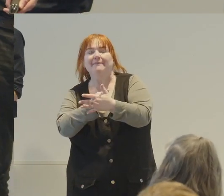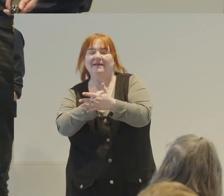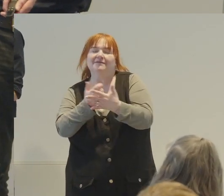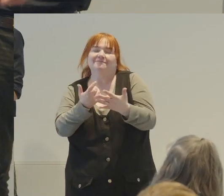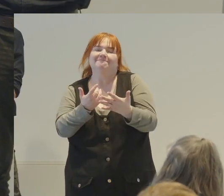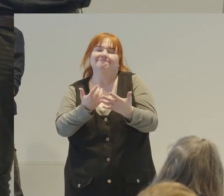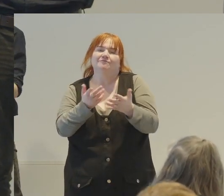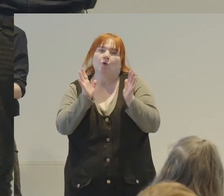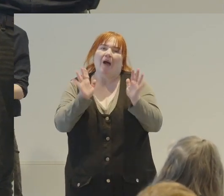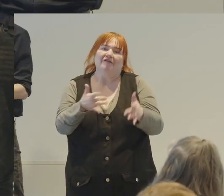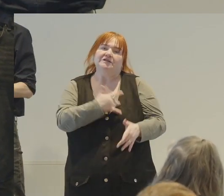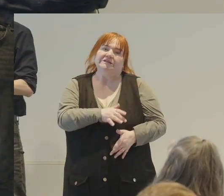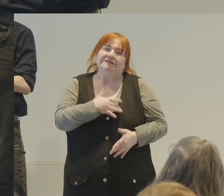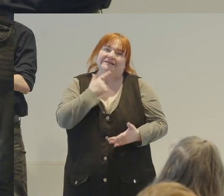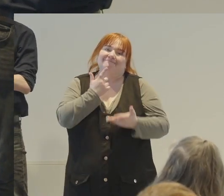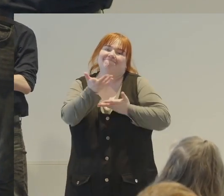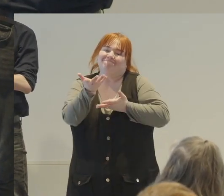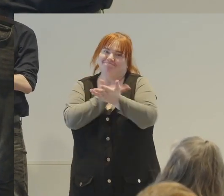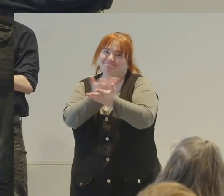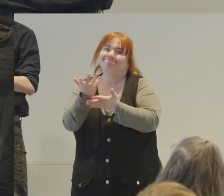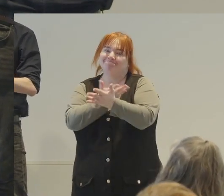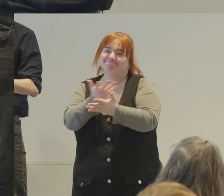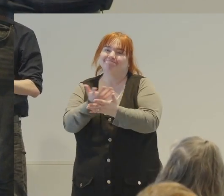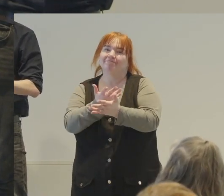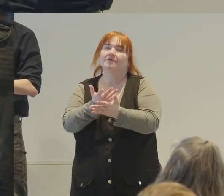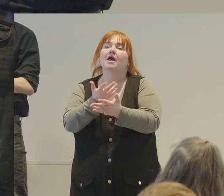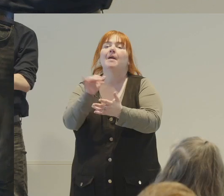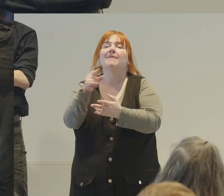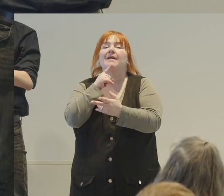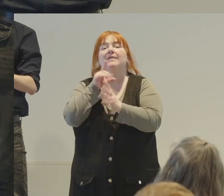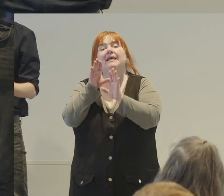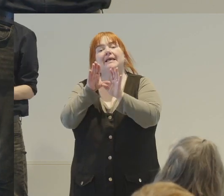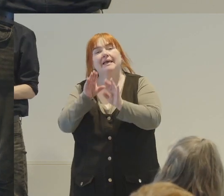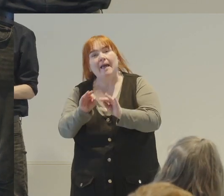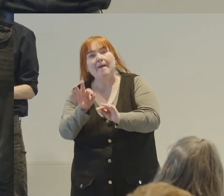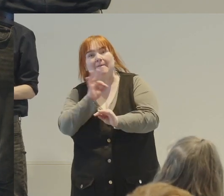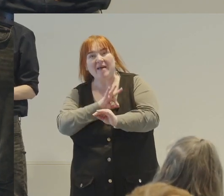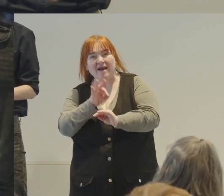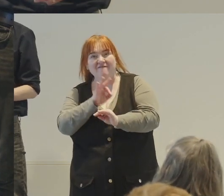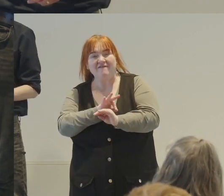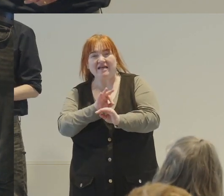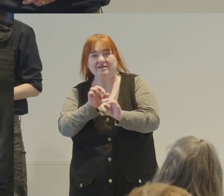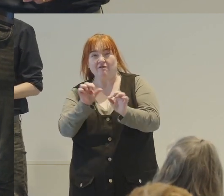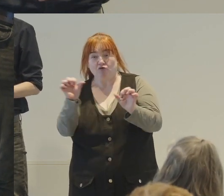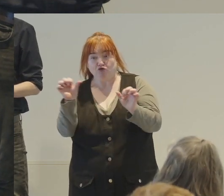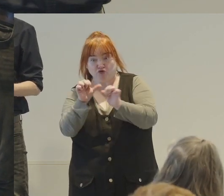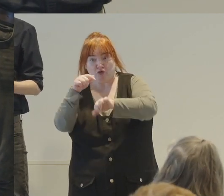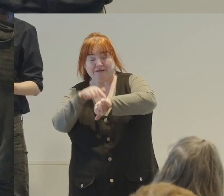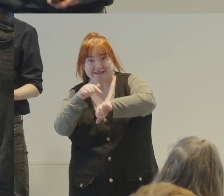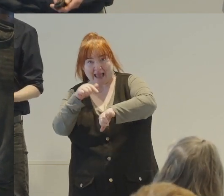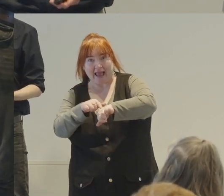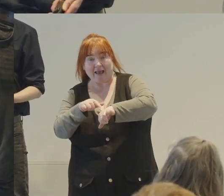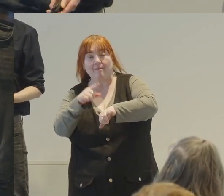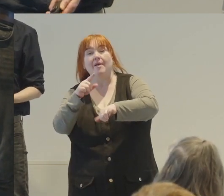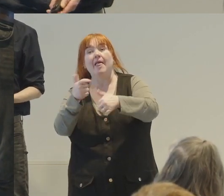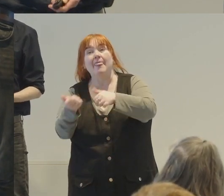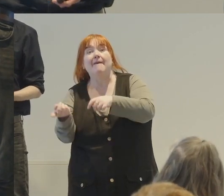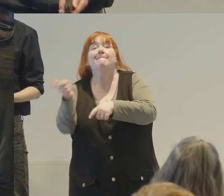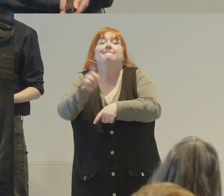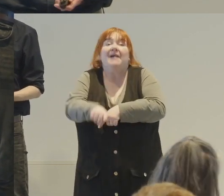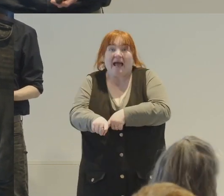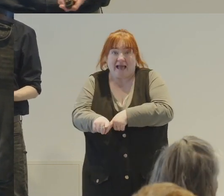benefits for a little bit and go back on. That is my first bit of advice. I do